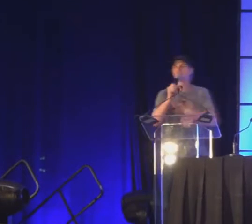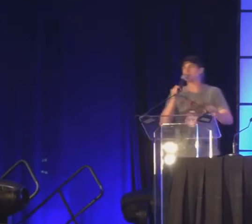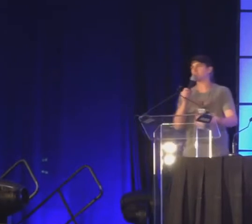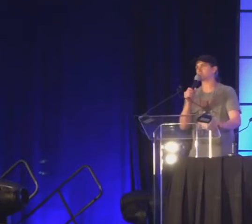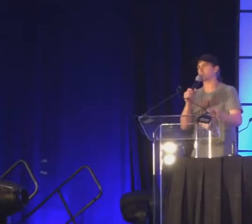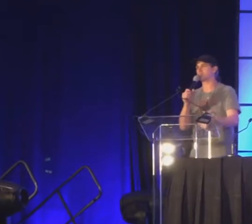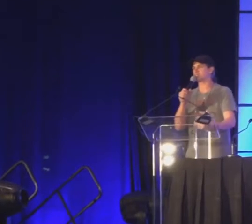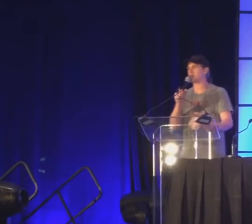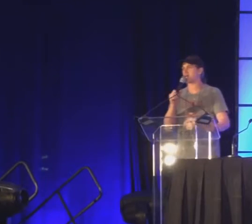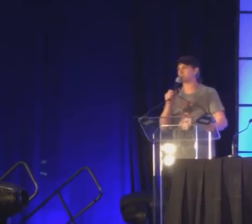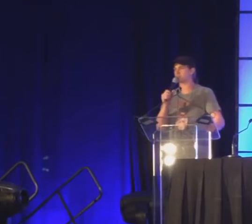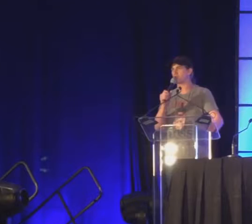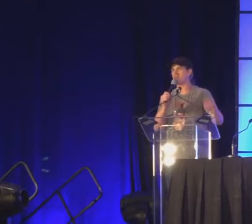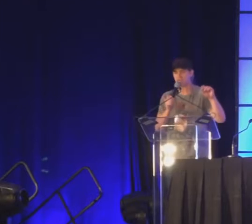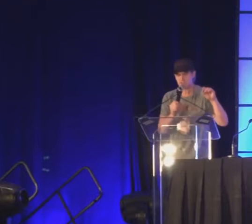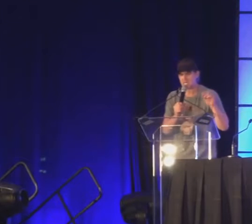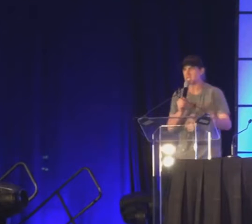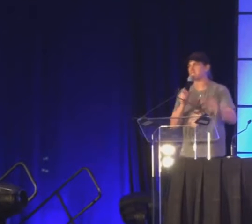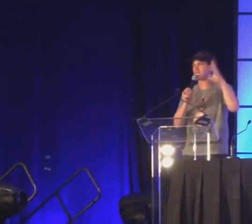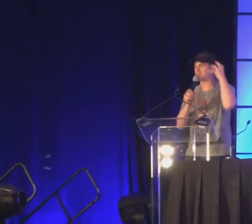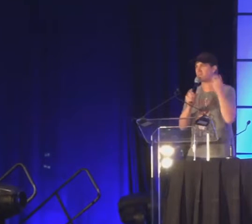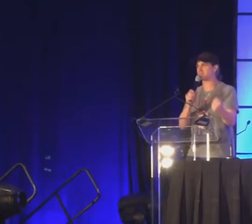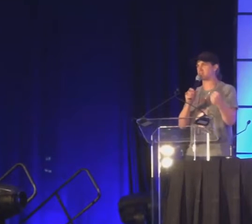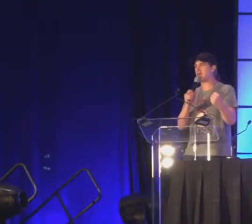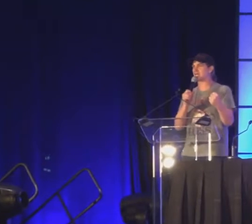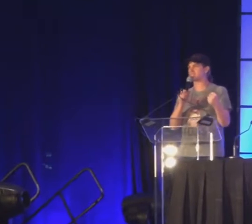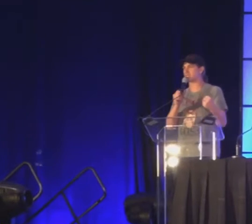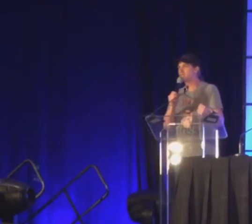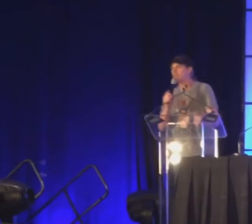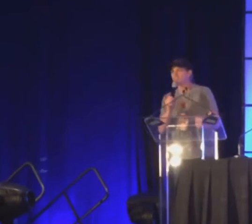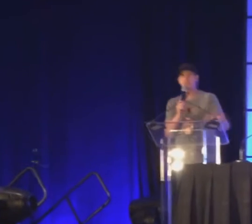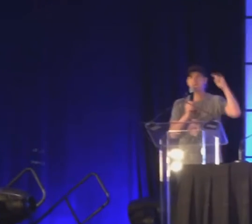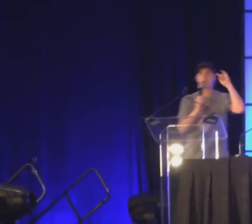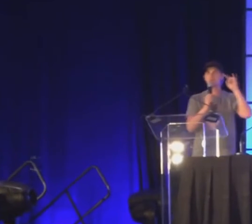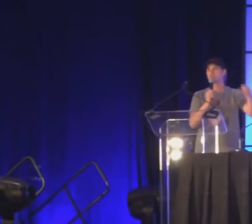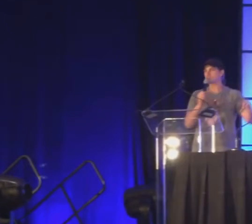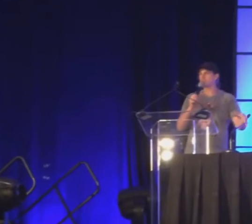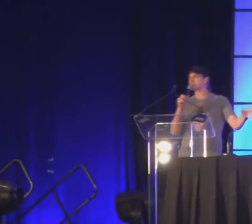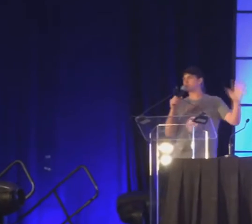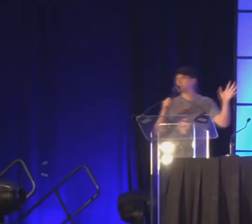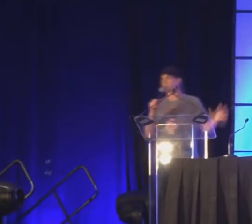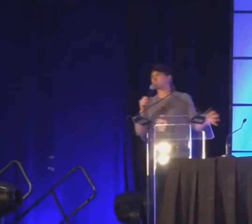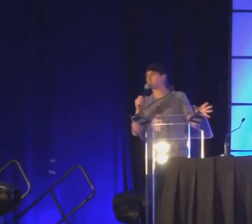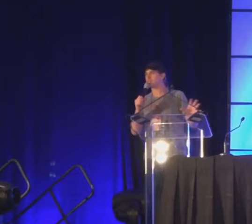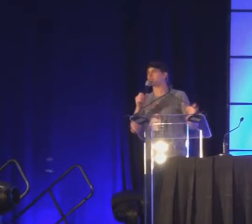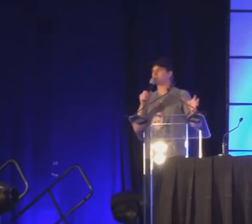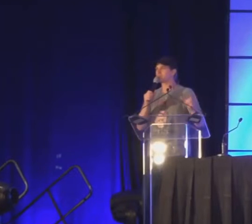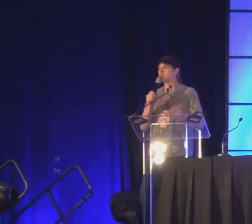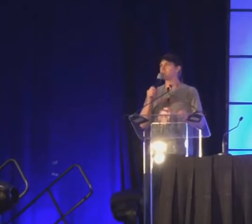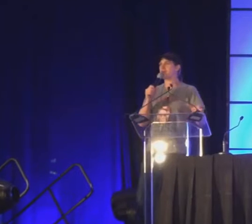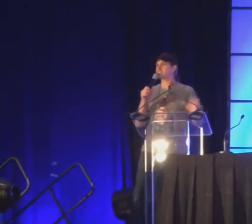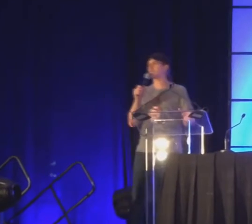he's like, dude, he's a British actor, bro. They created and invented acting. So you can't be snoochy boochies